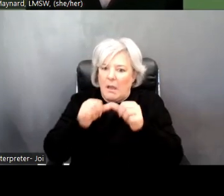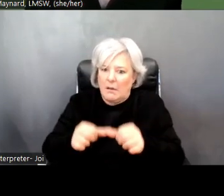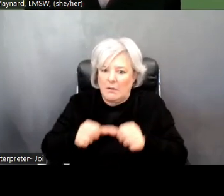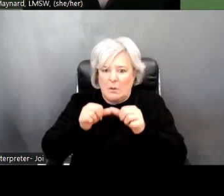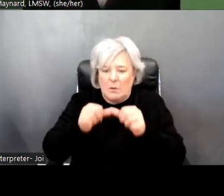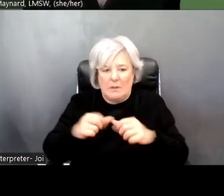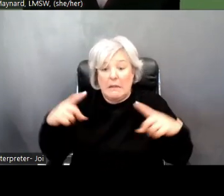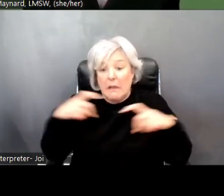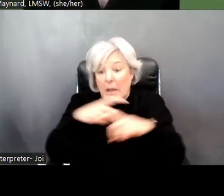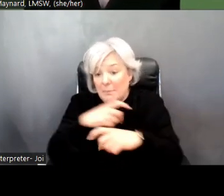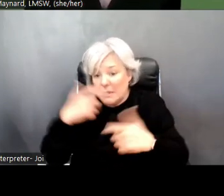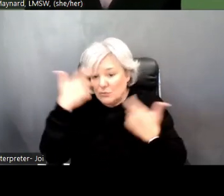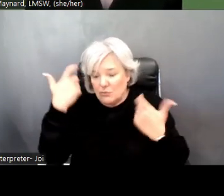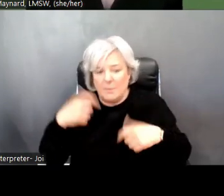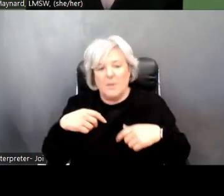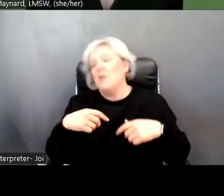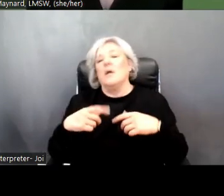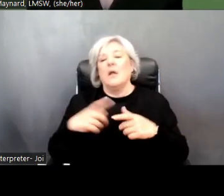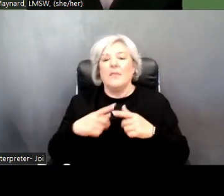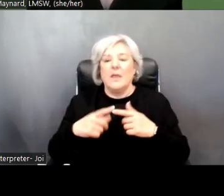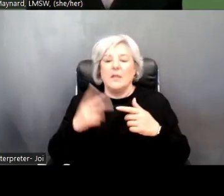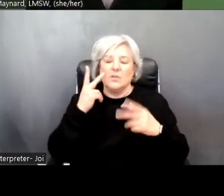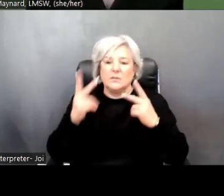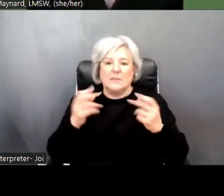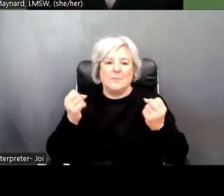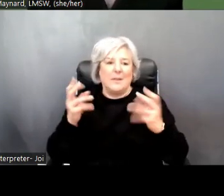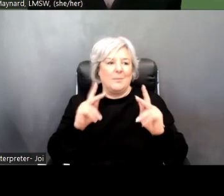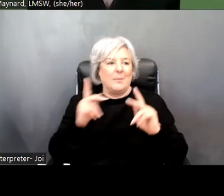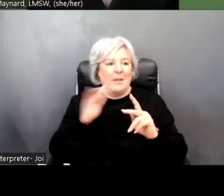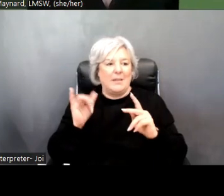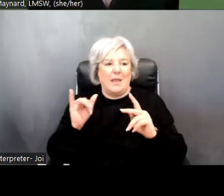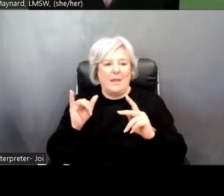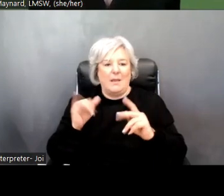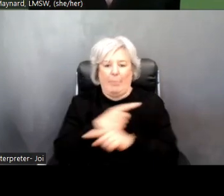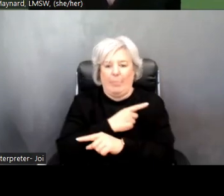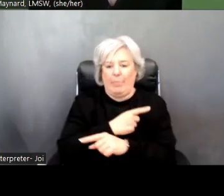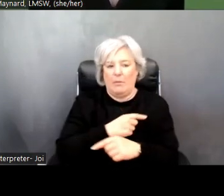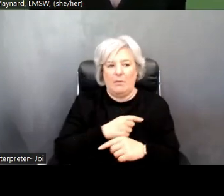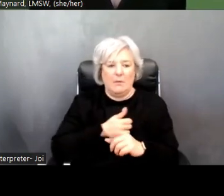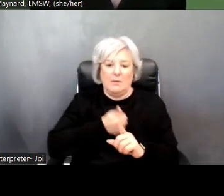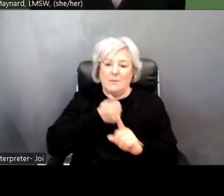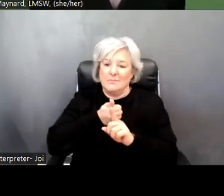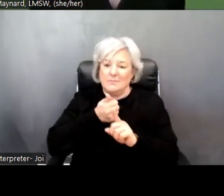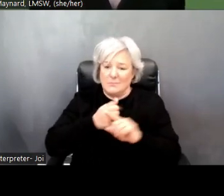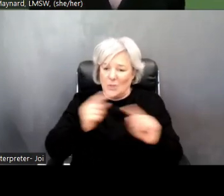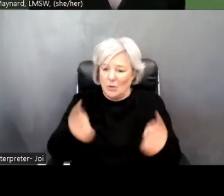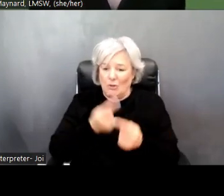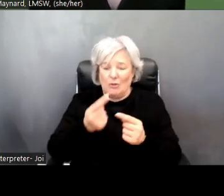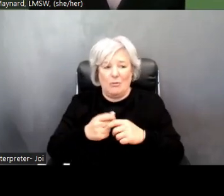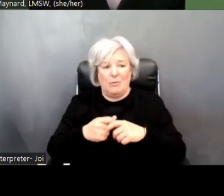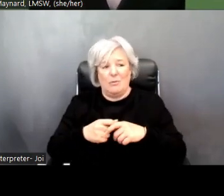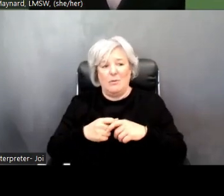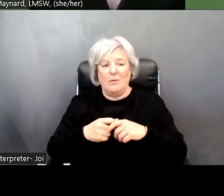trauma. So then we see things like acting out, self-harm, acting out with